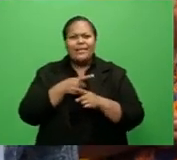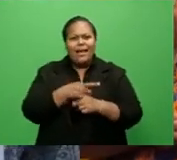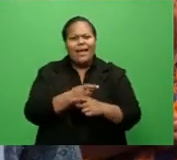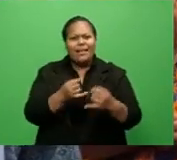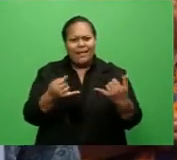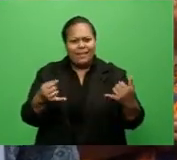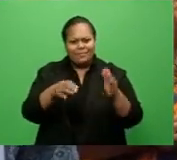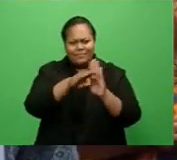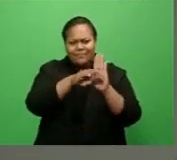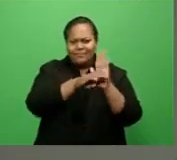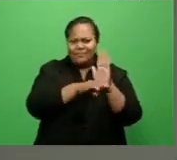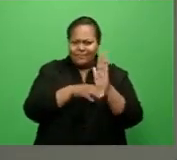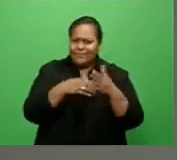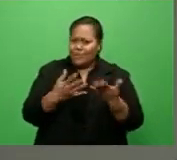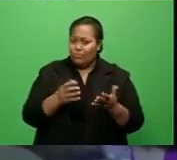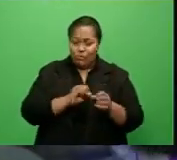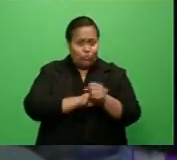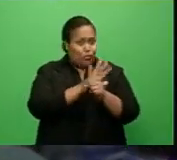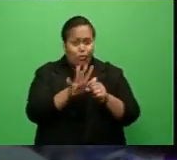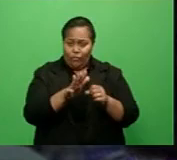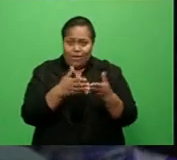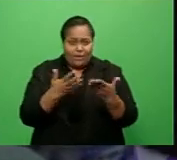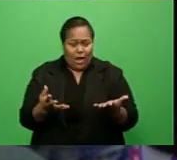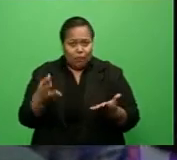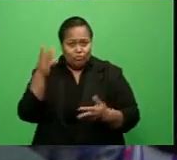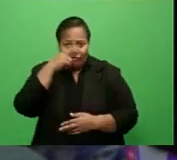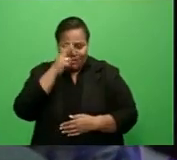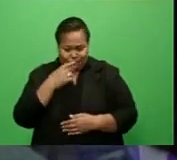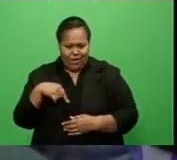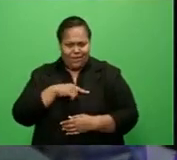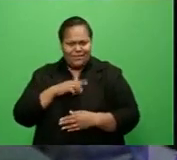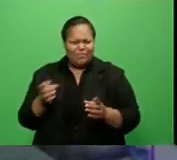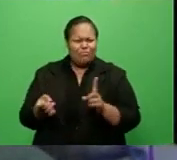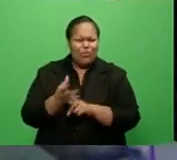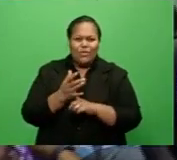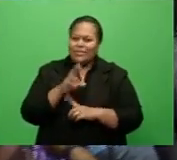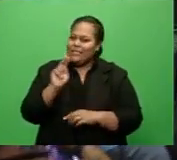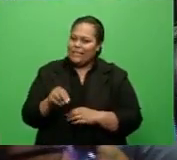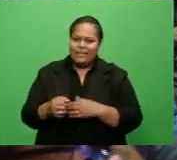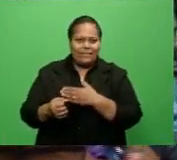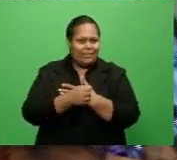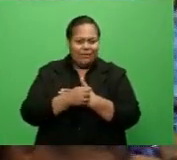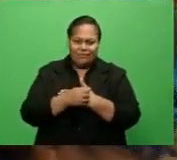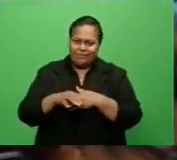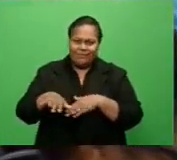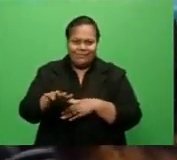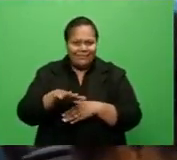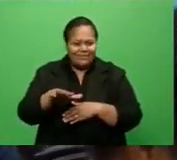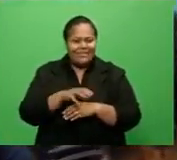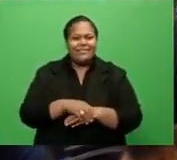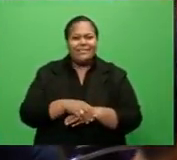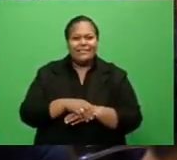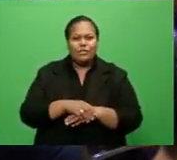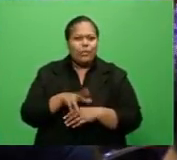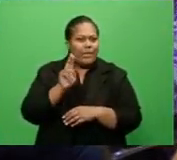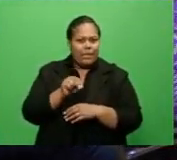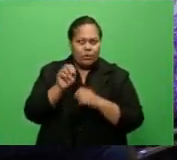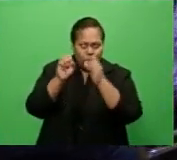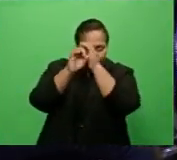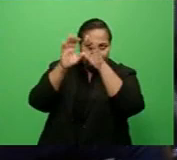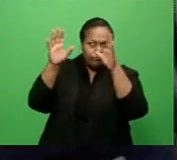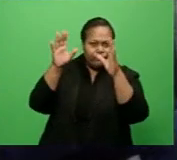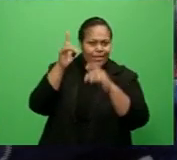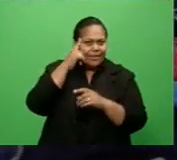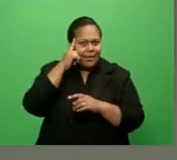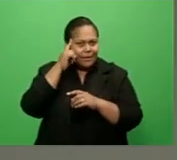us on the importance of safety nets. President Sandeep Chauhan says during these times they need to go beyond the horizons. And we assure